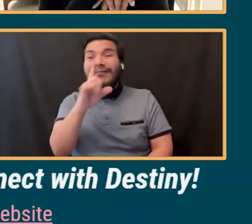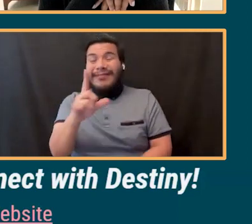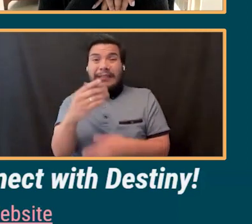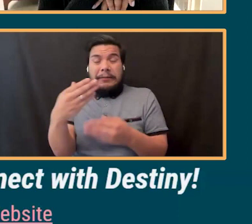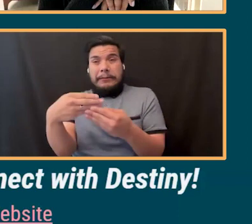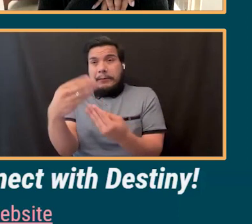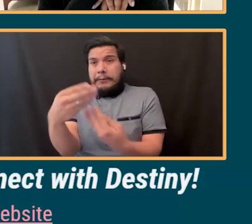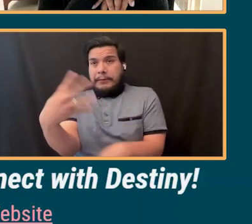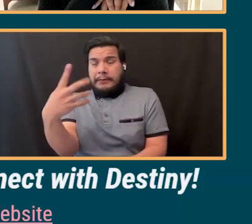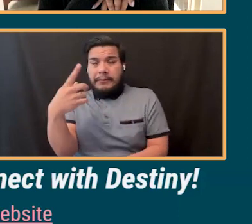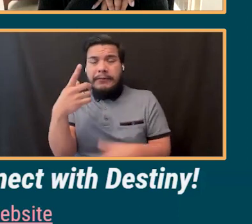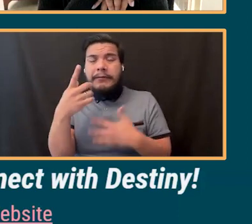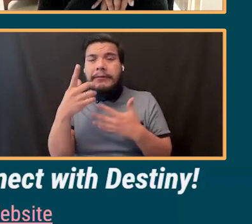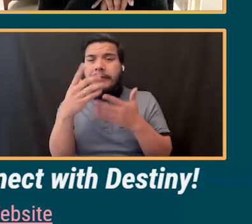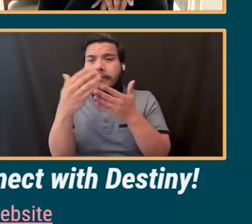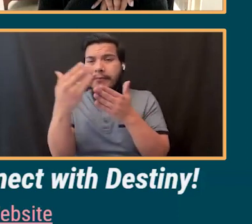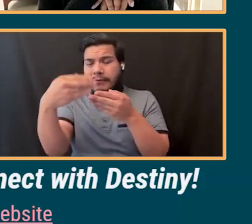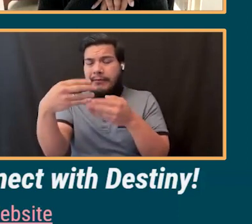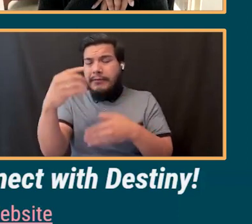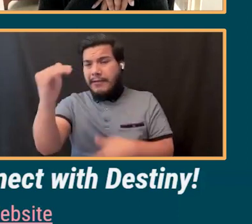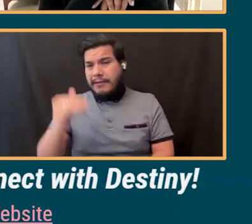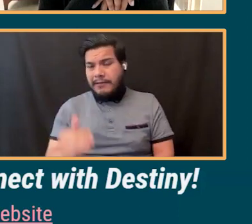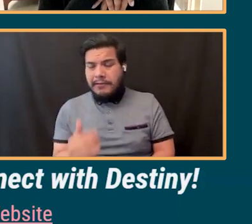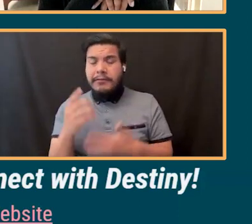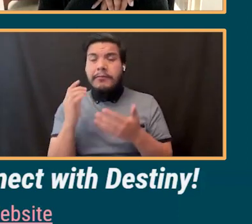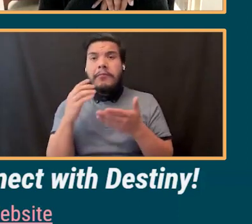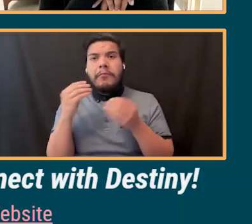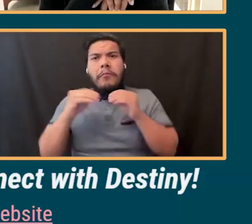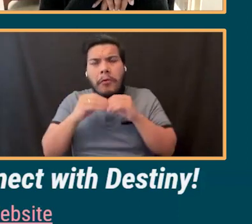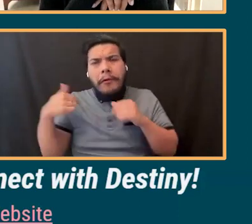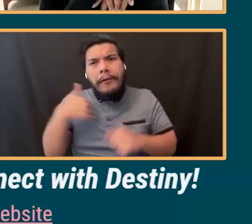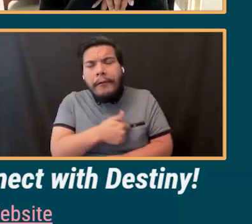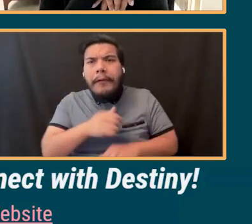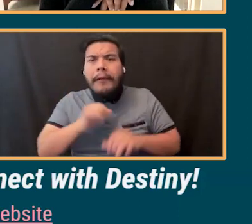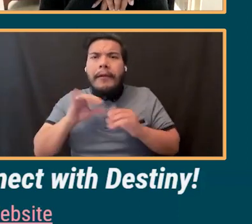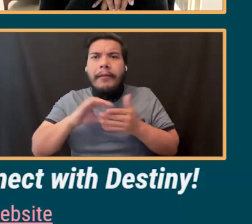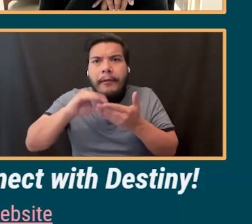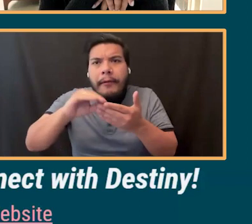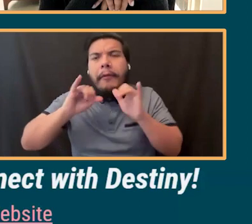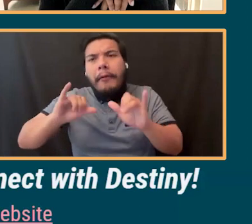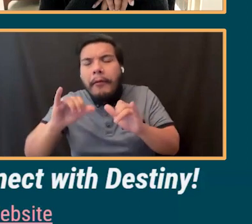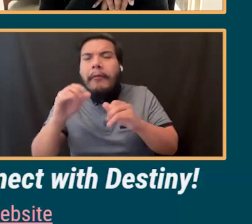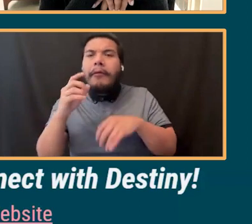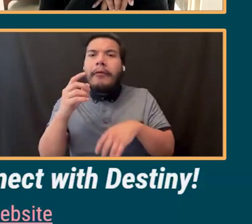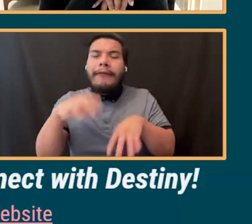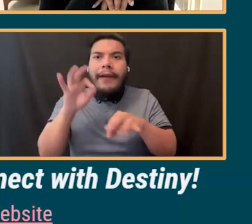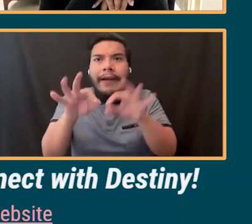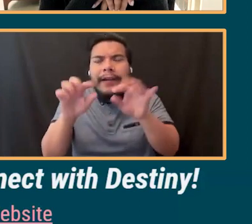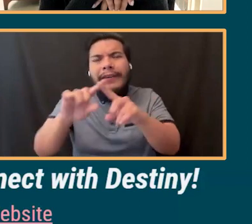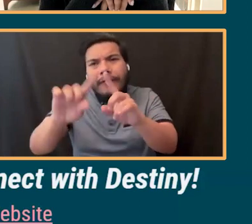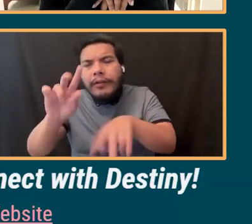list. And I think the more that we learn, the more that we recognize how many different types there are, because we know